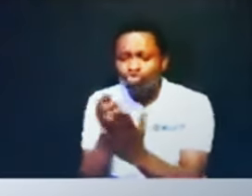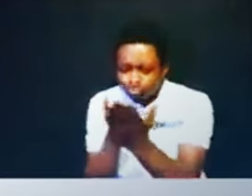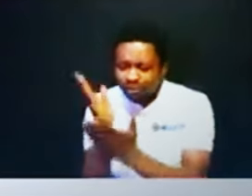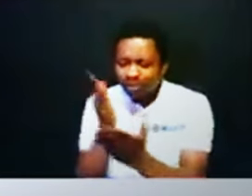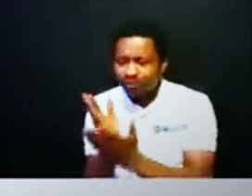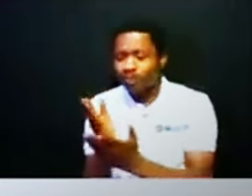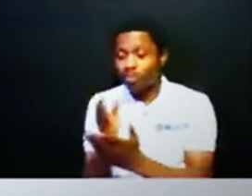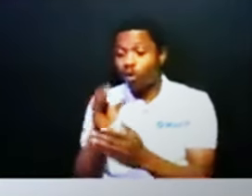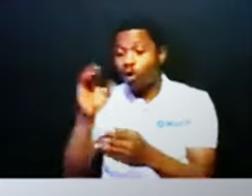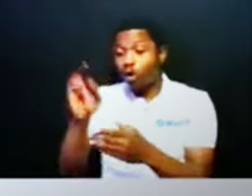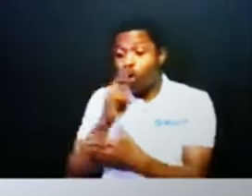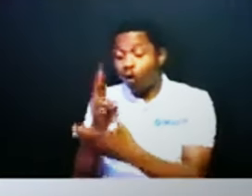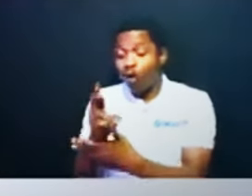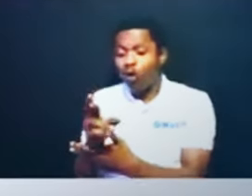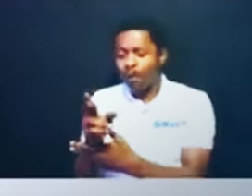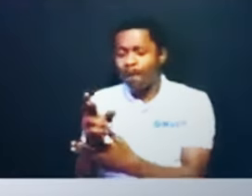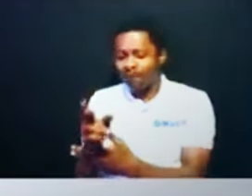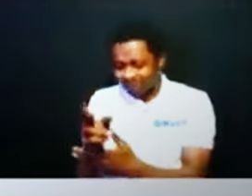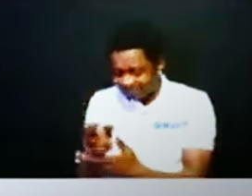ownership.